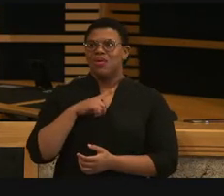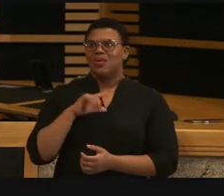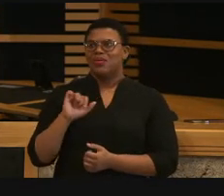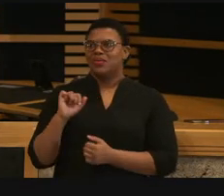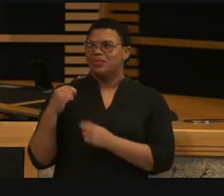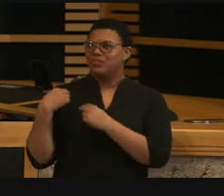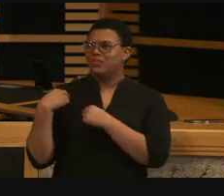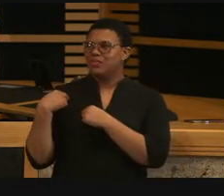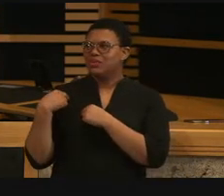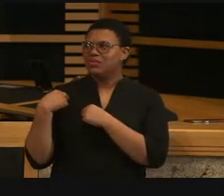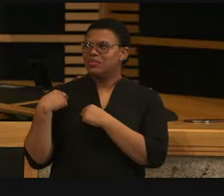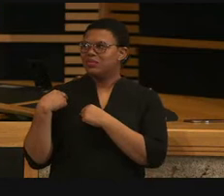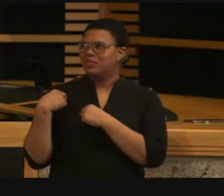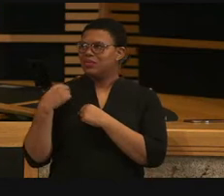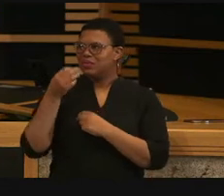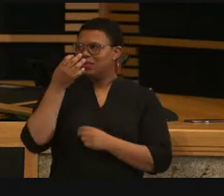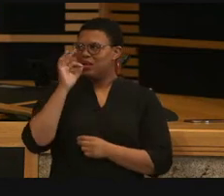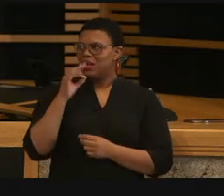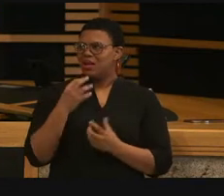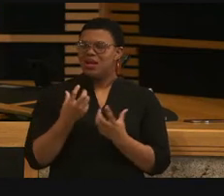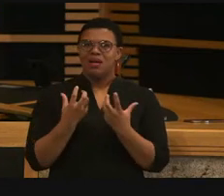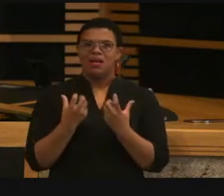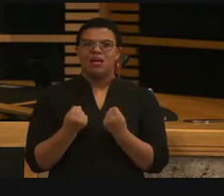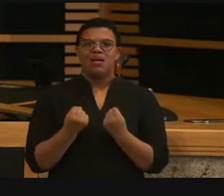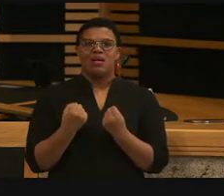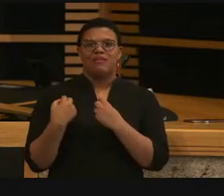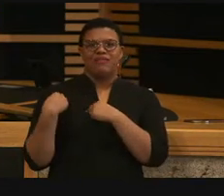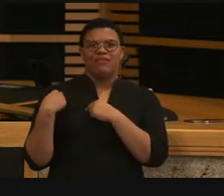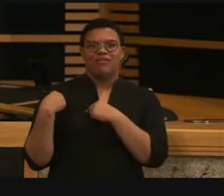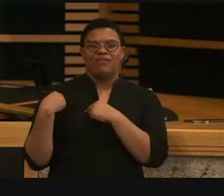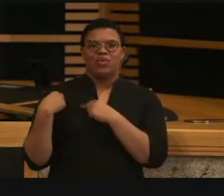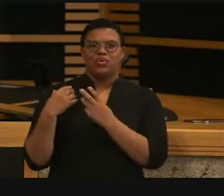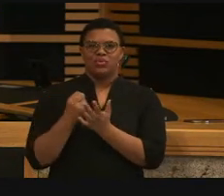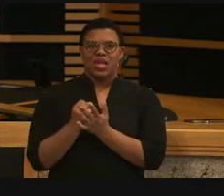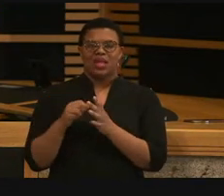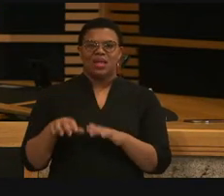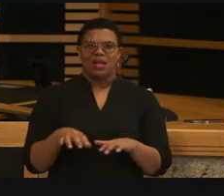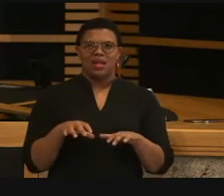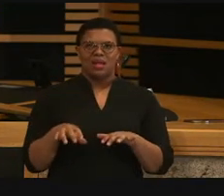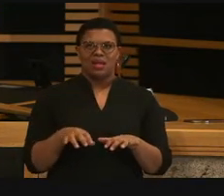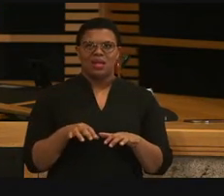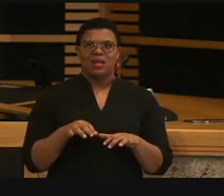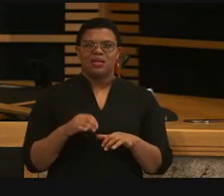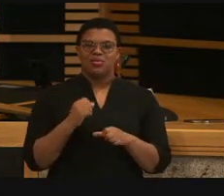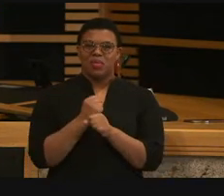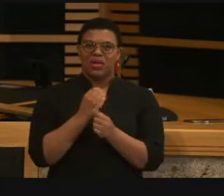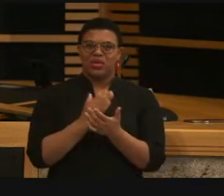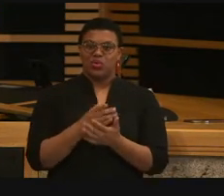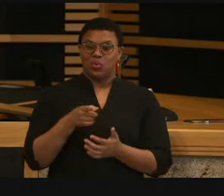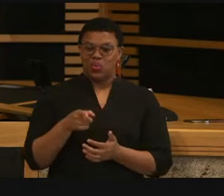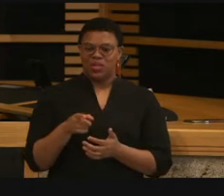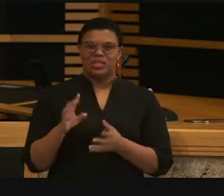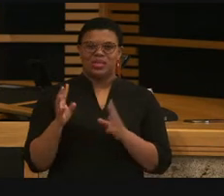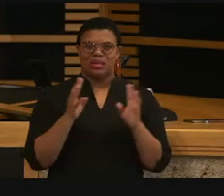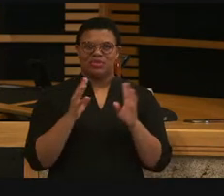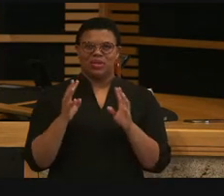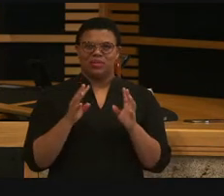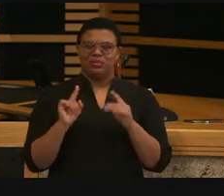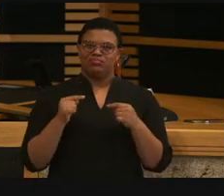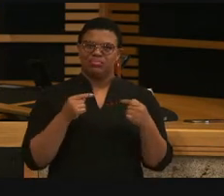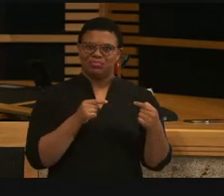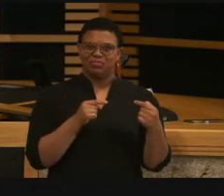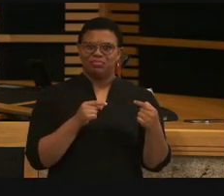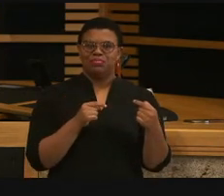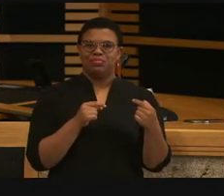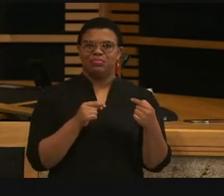a responsive government, we have a duty to take action to mitigate the impacts of climate change and adapt to